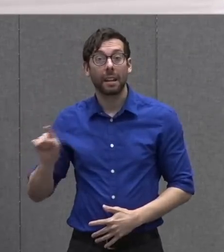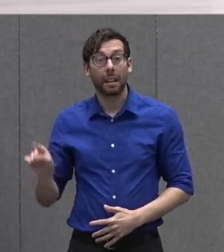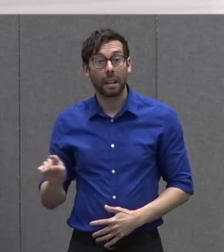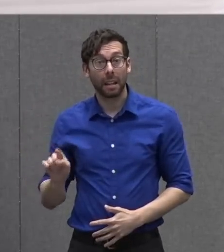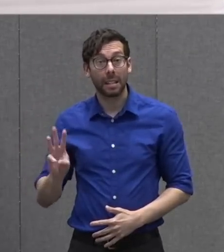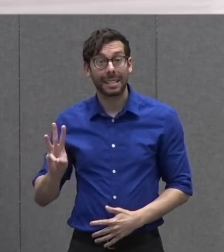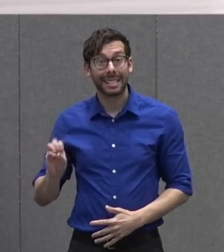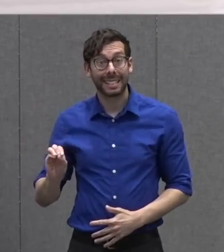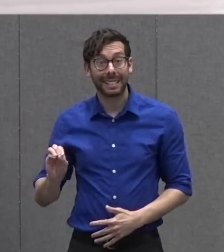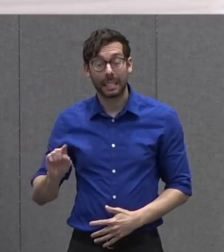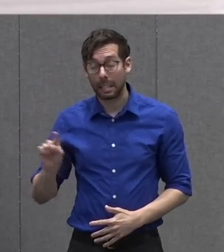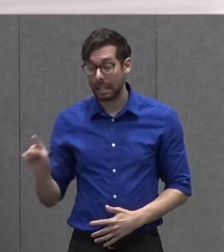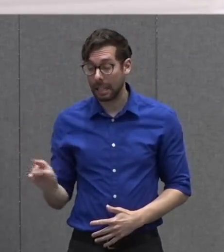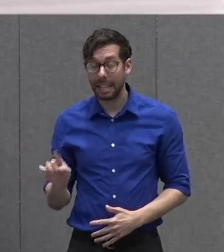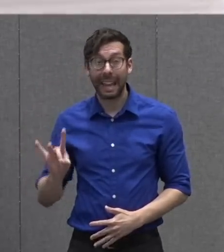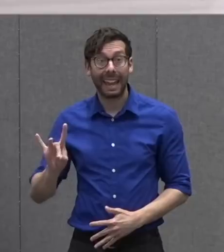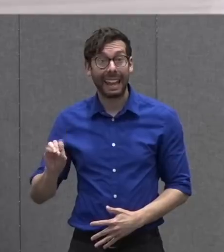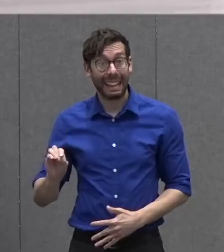last one,